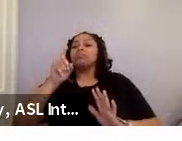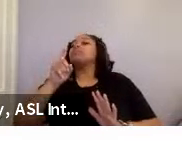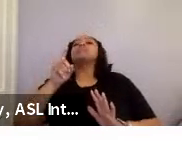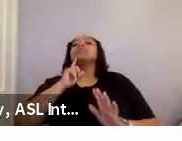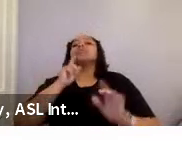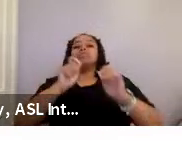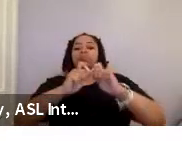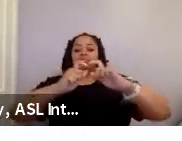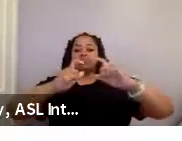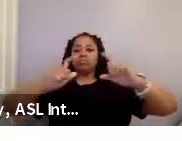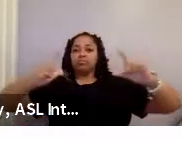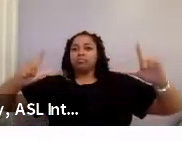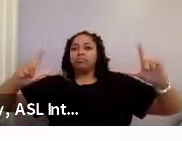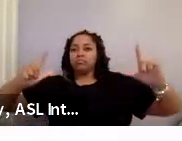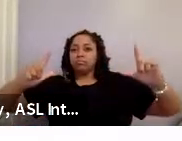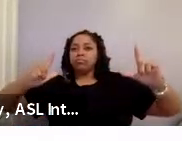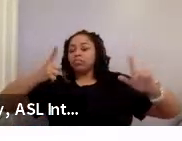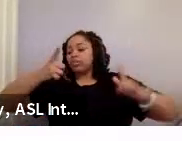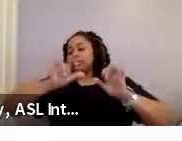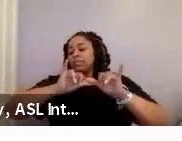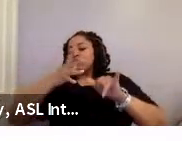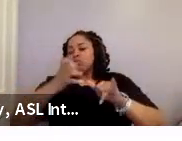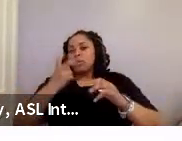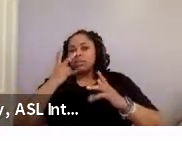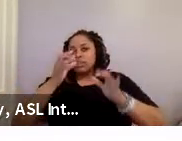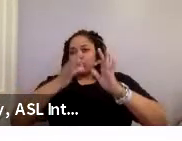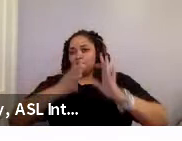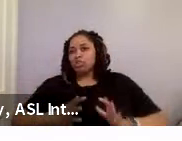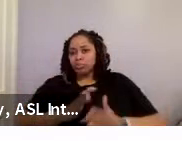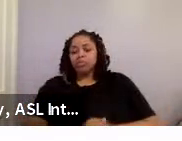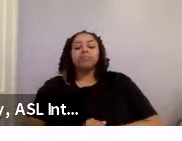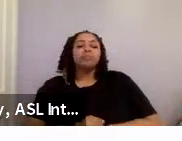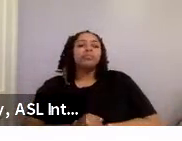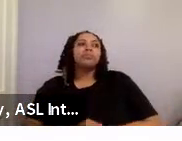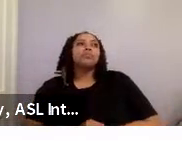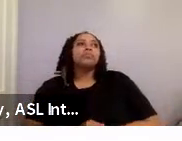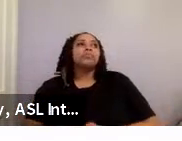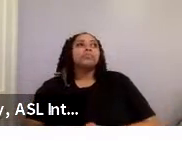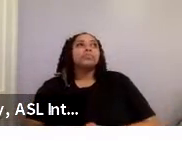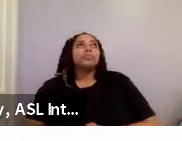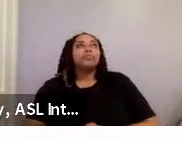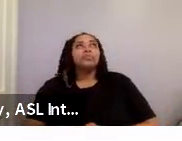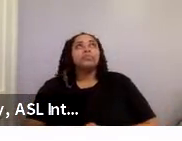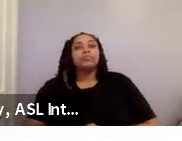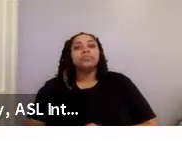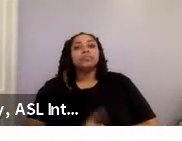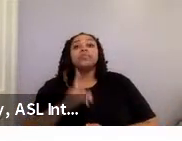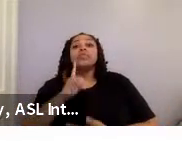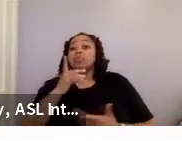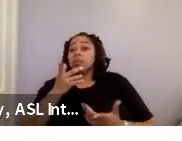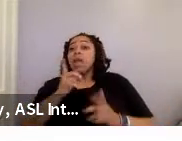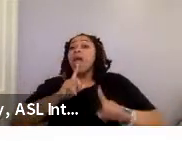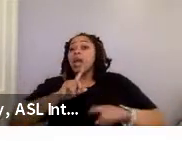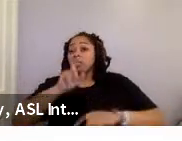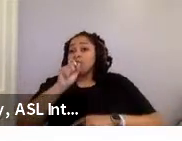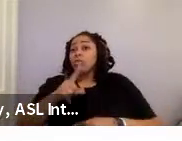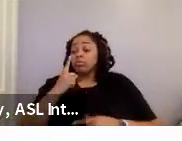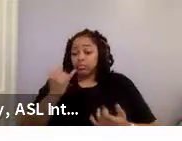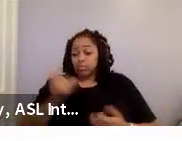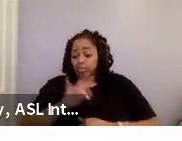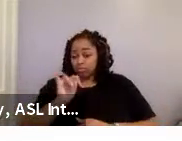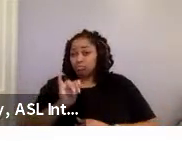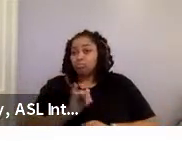appears, stretch the image to the desired size. We will be taking questions for today